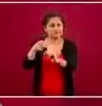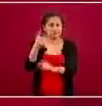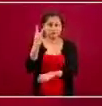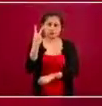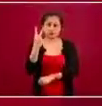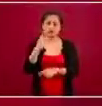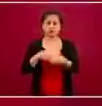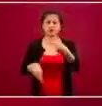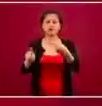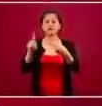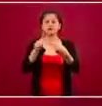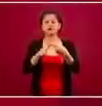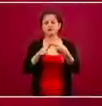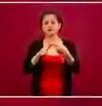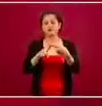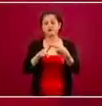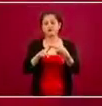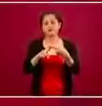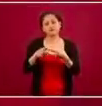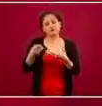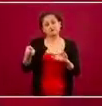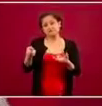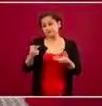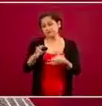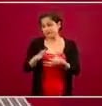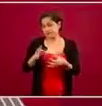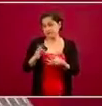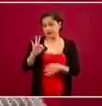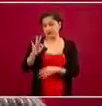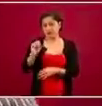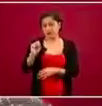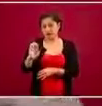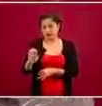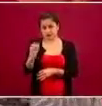soon, has two main characteristics. One,